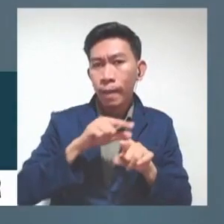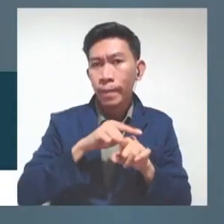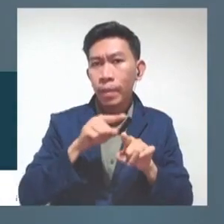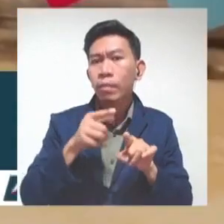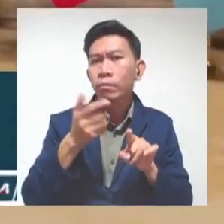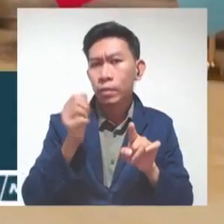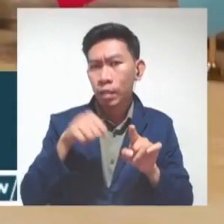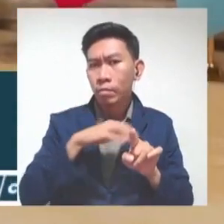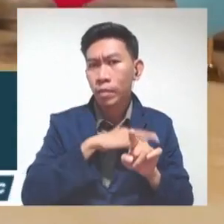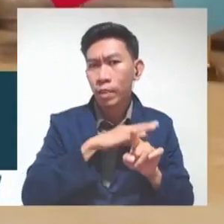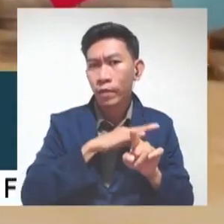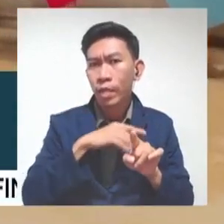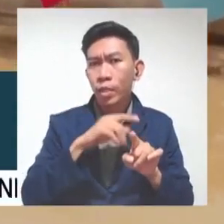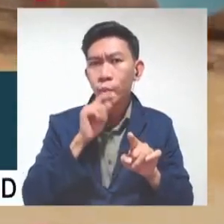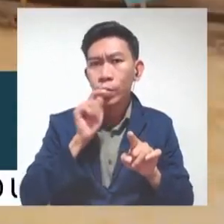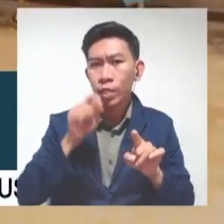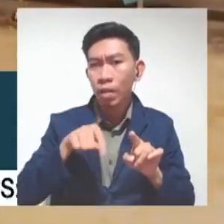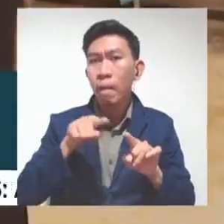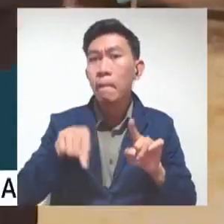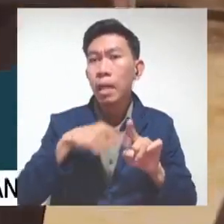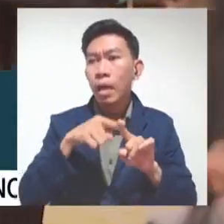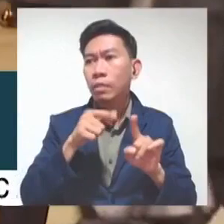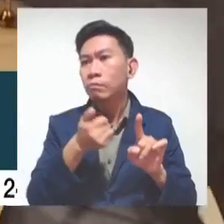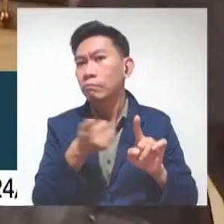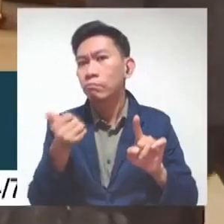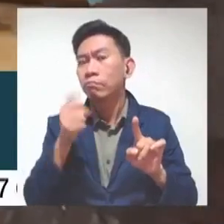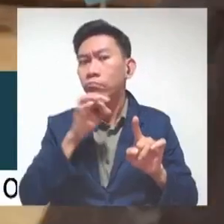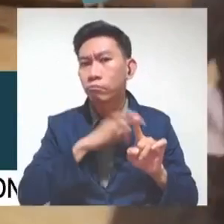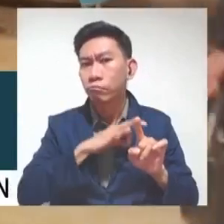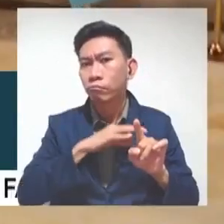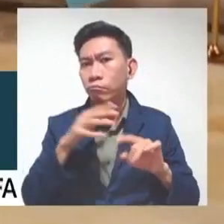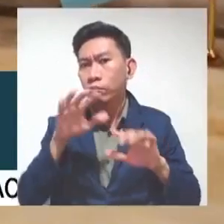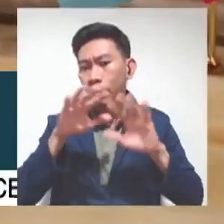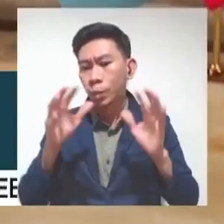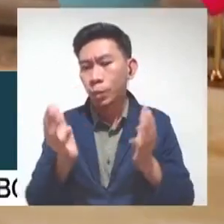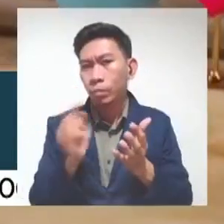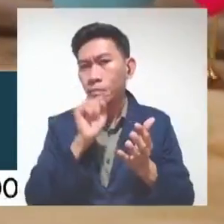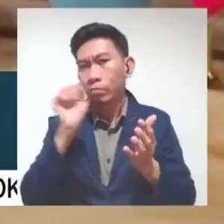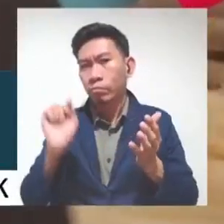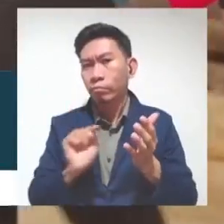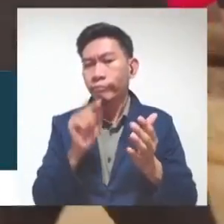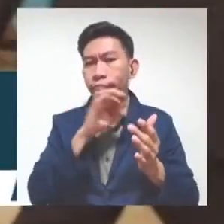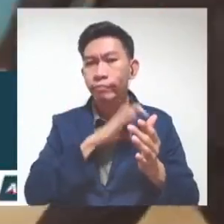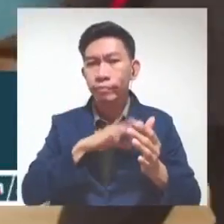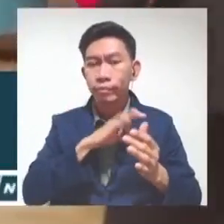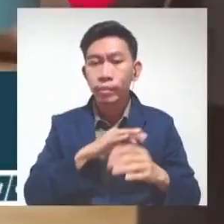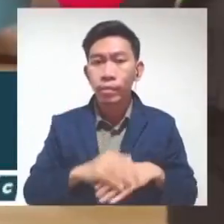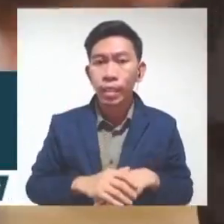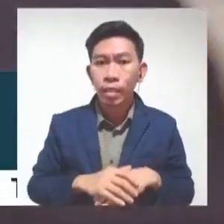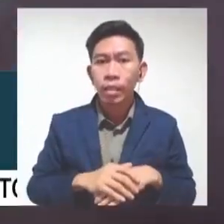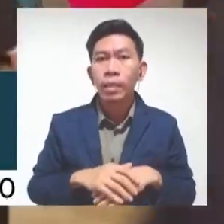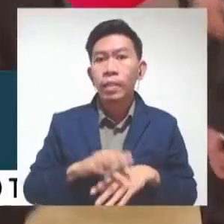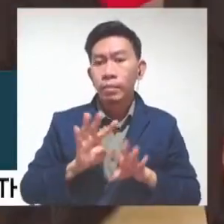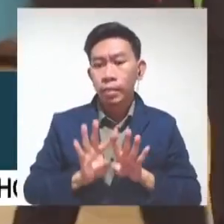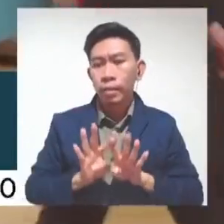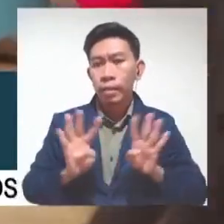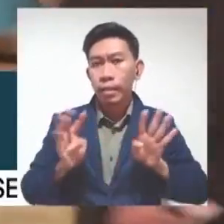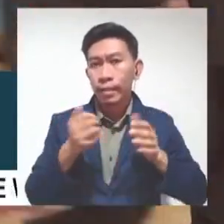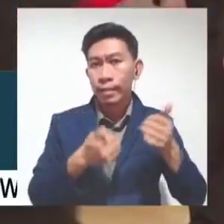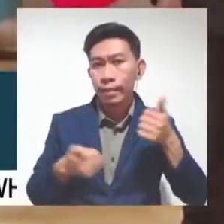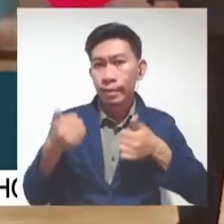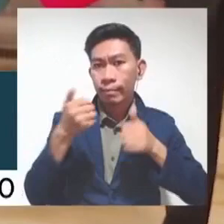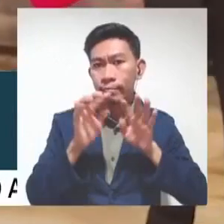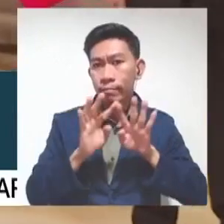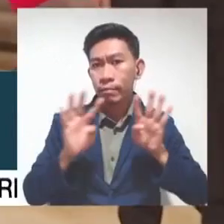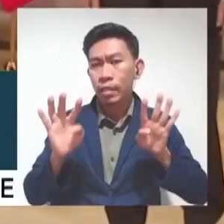people everywhere. Not to be outdone by Chinese leader Xi Jinping, who met with Central Asian leaders earlier this year, Biden is also scheduled